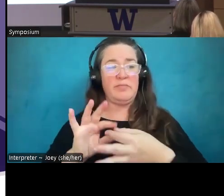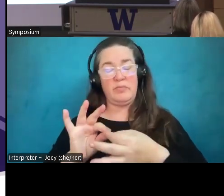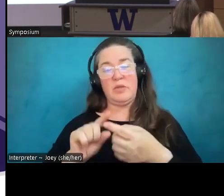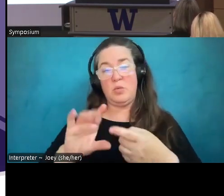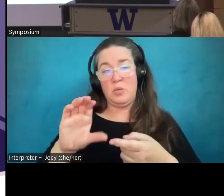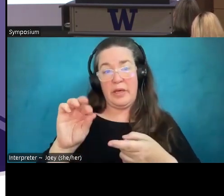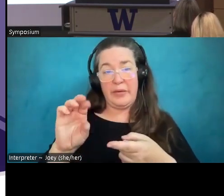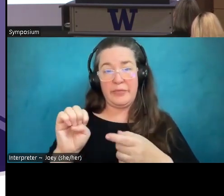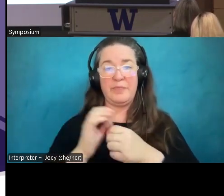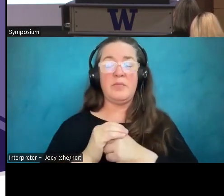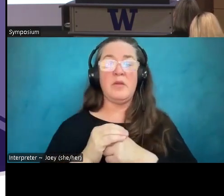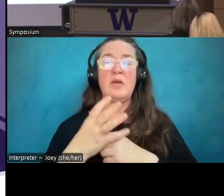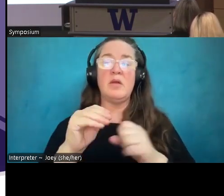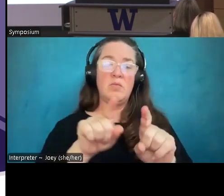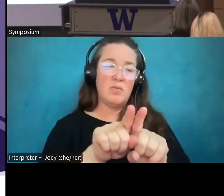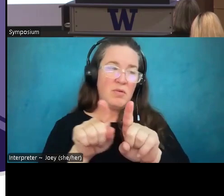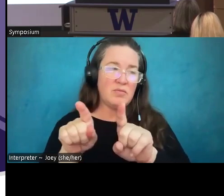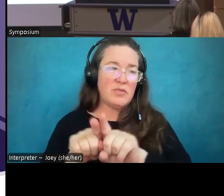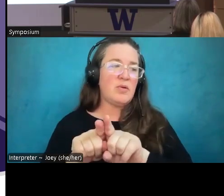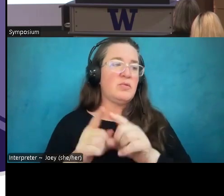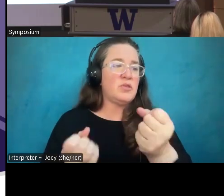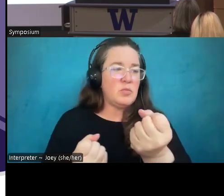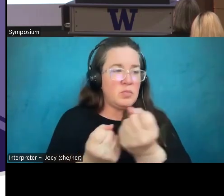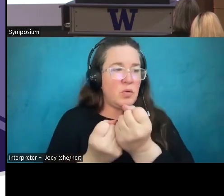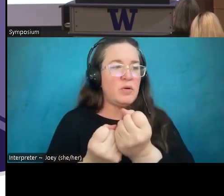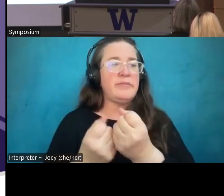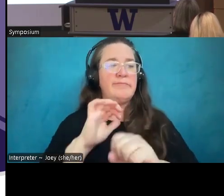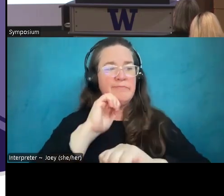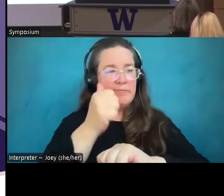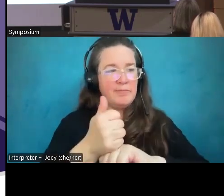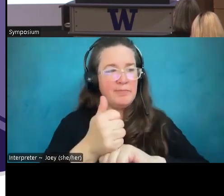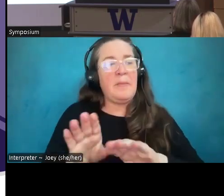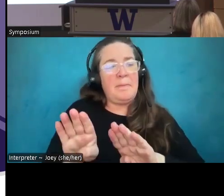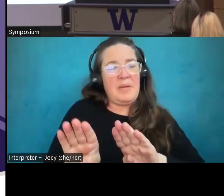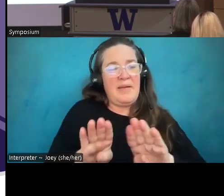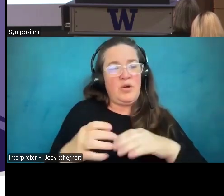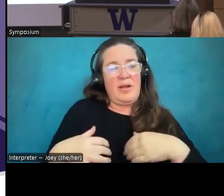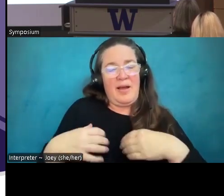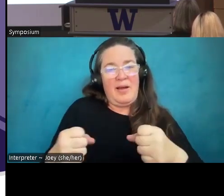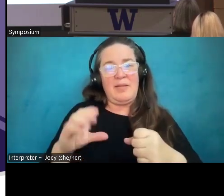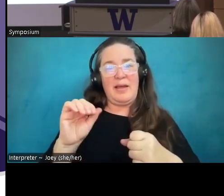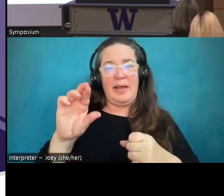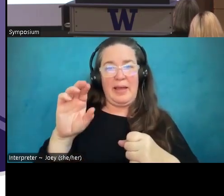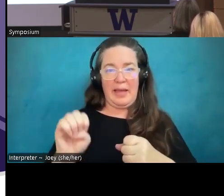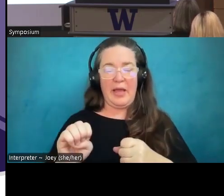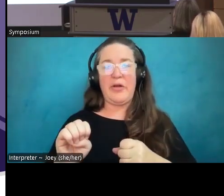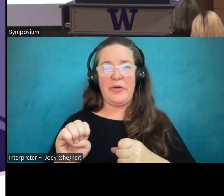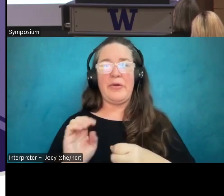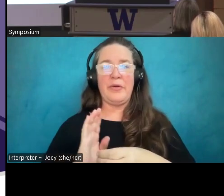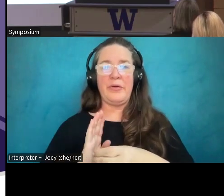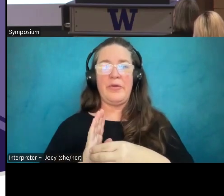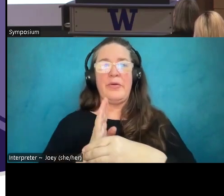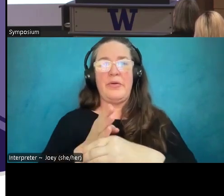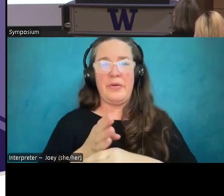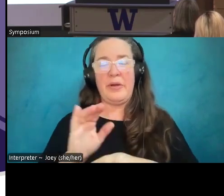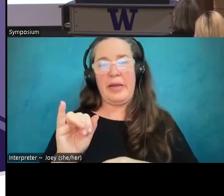the implementation of behavioral health care interventions. Jenny Long is joining us from